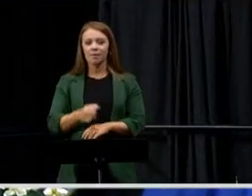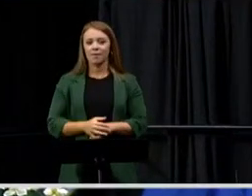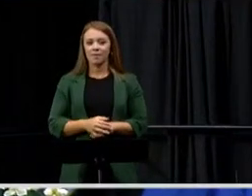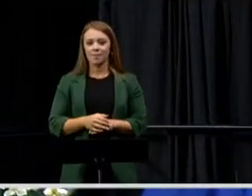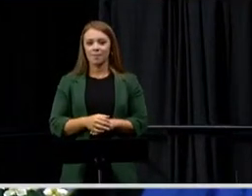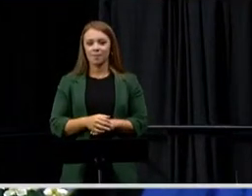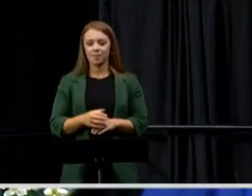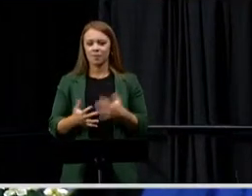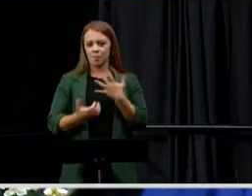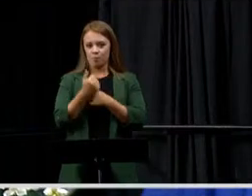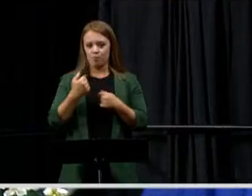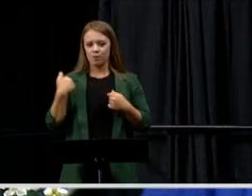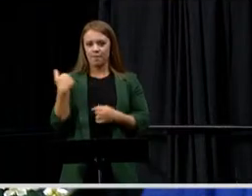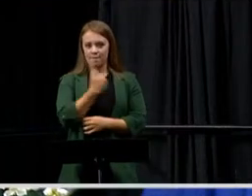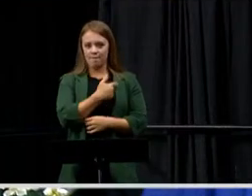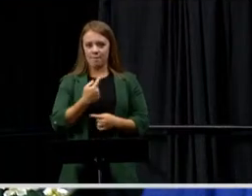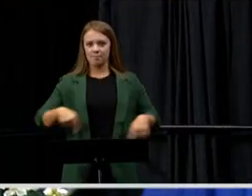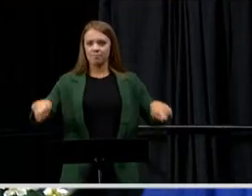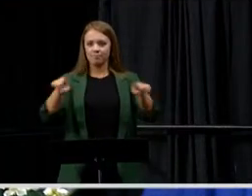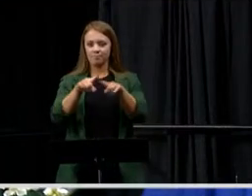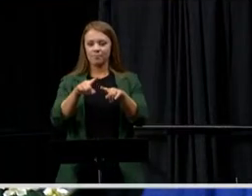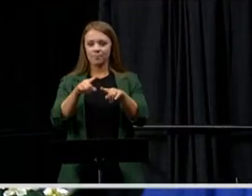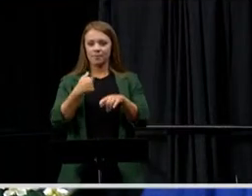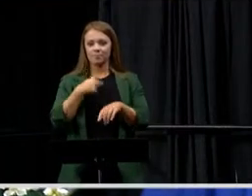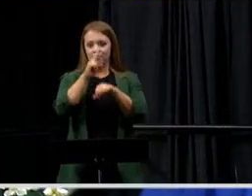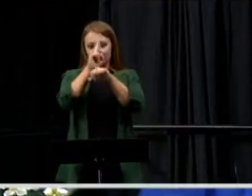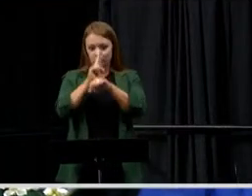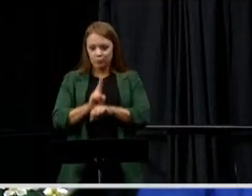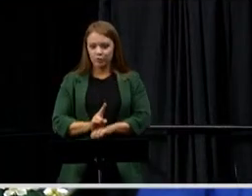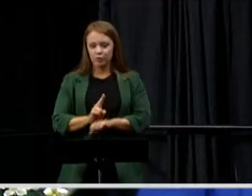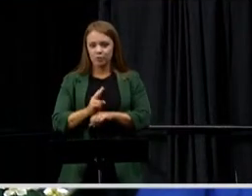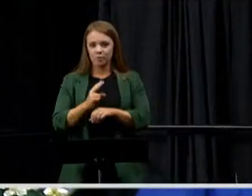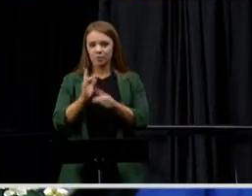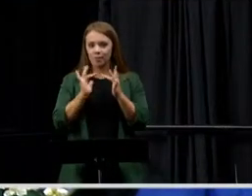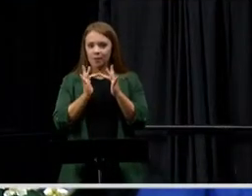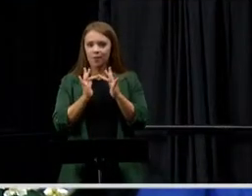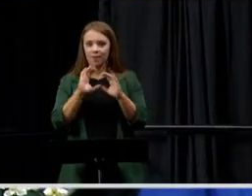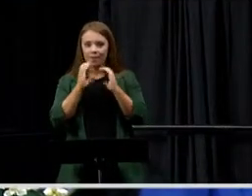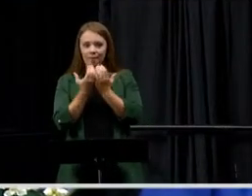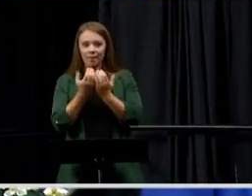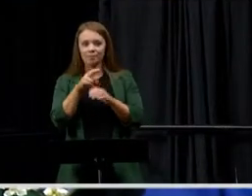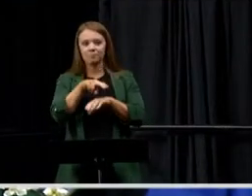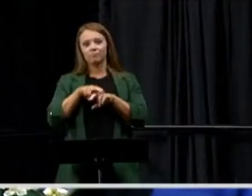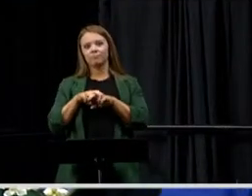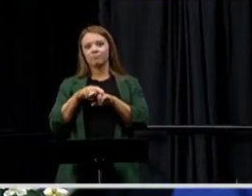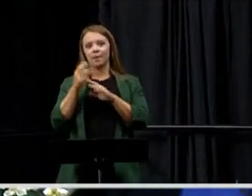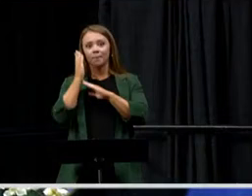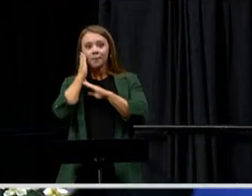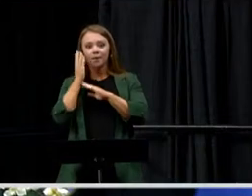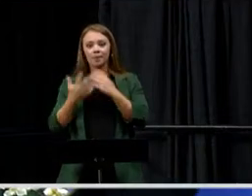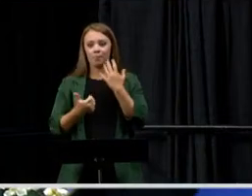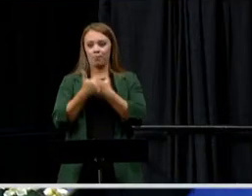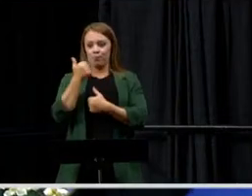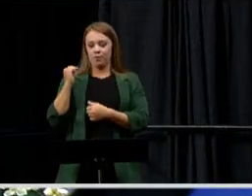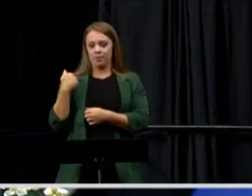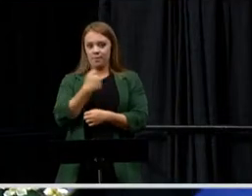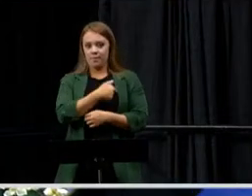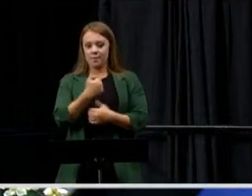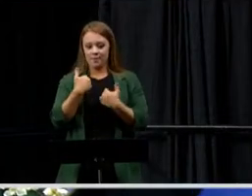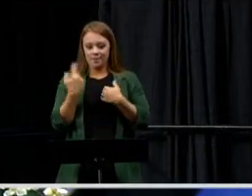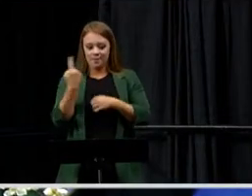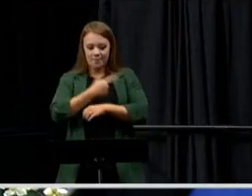gotten used to the virtual classes in the comfort of my bed. I know that most of us had those days where we woke